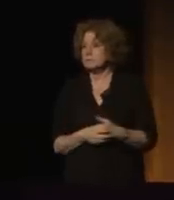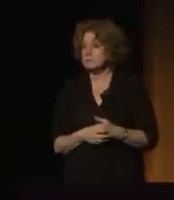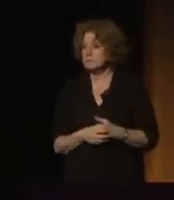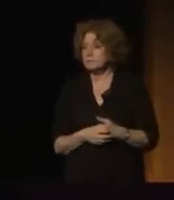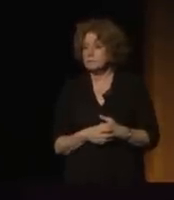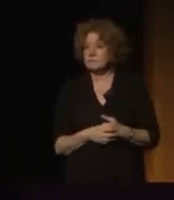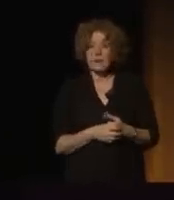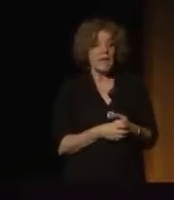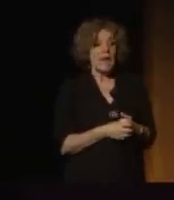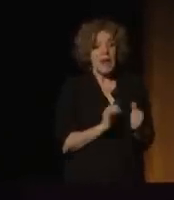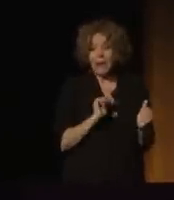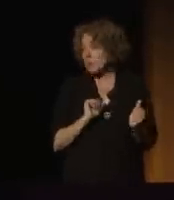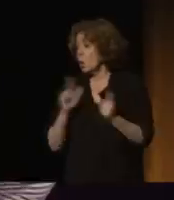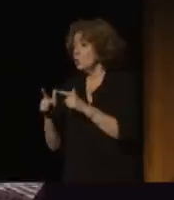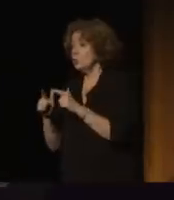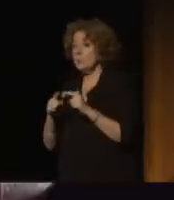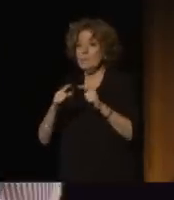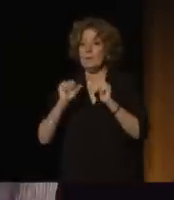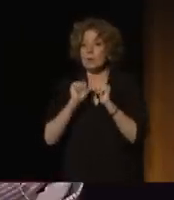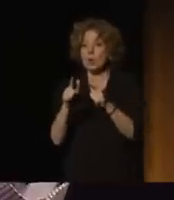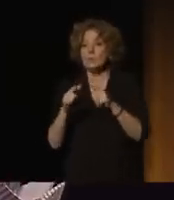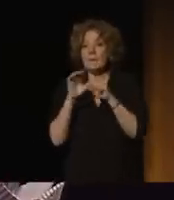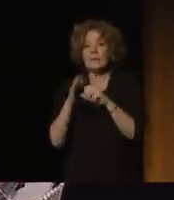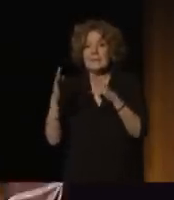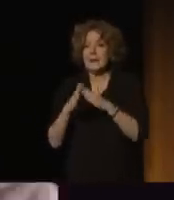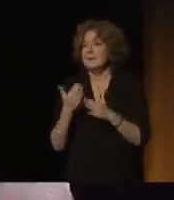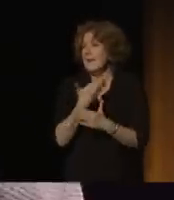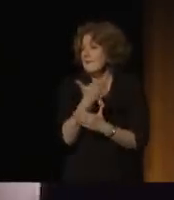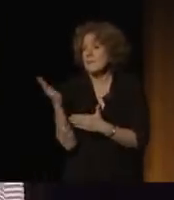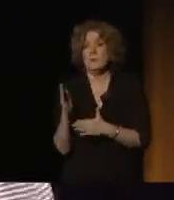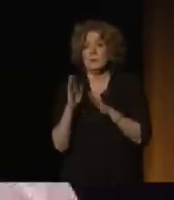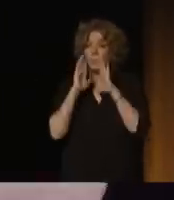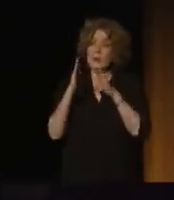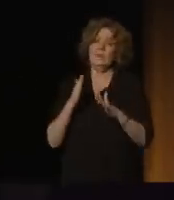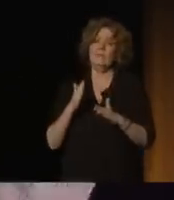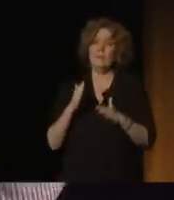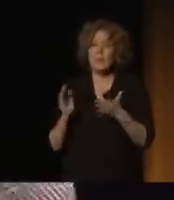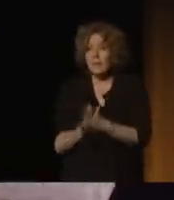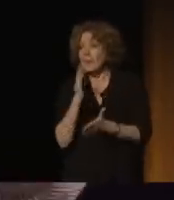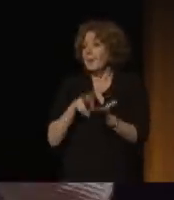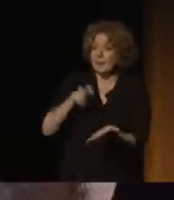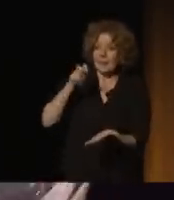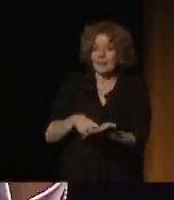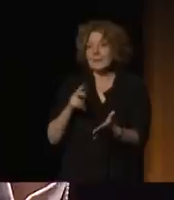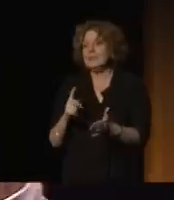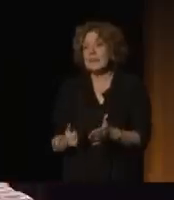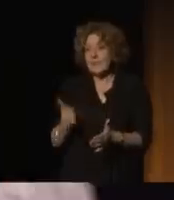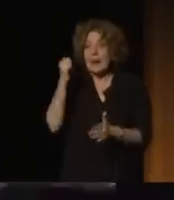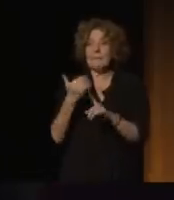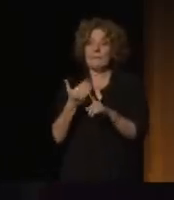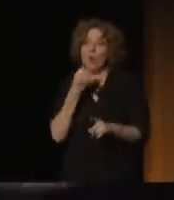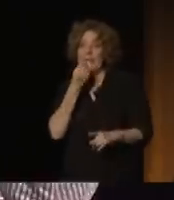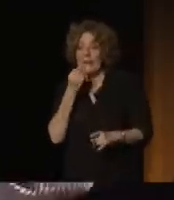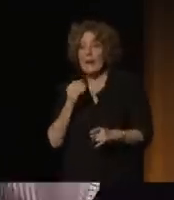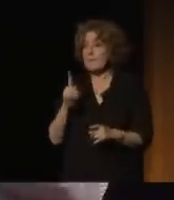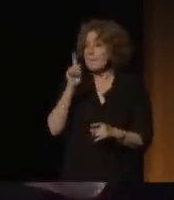I go to my friend's house. Everybody was in a fantastic mood. Everybody. There was champagne. This is before dinner.